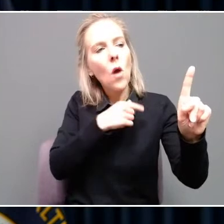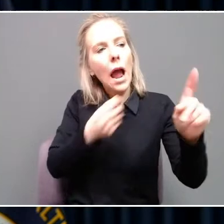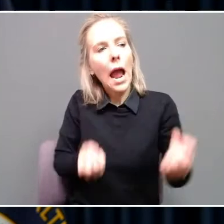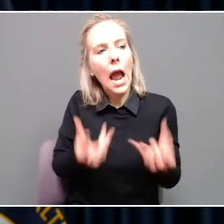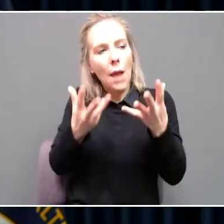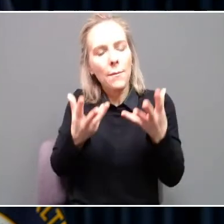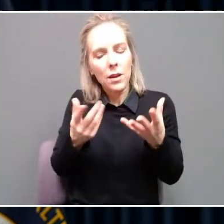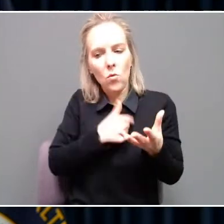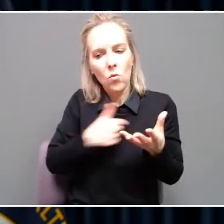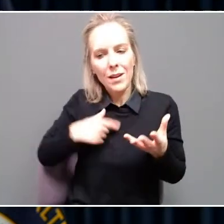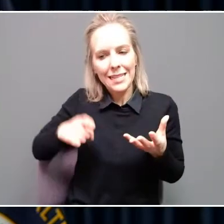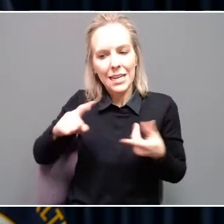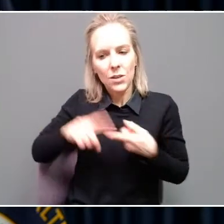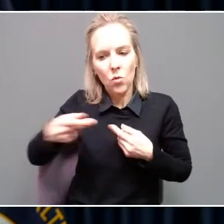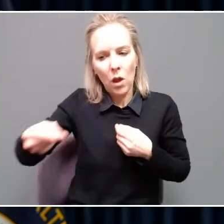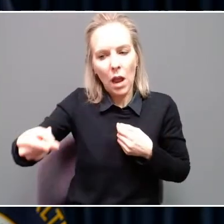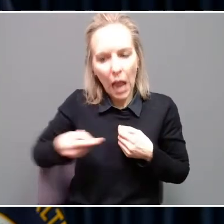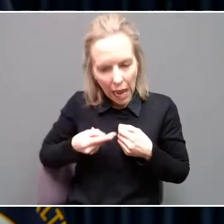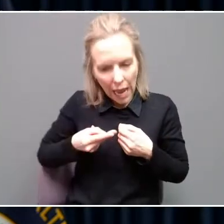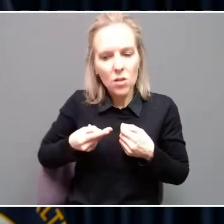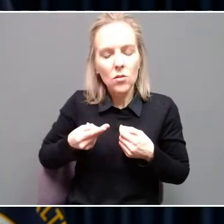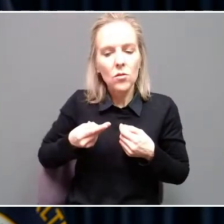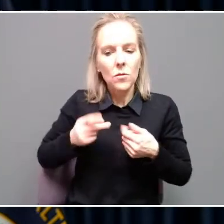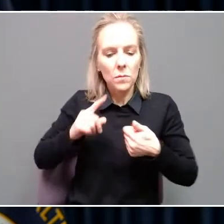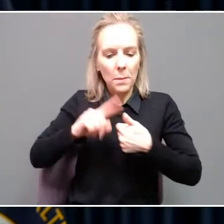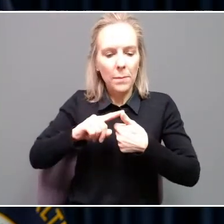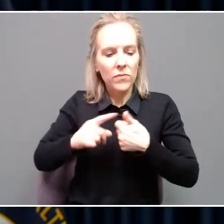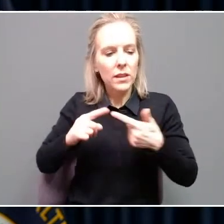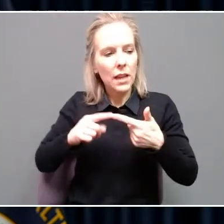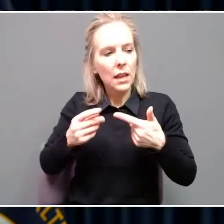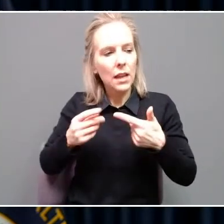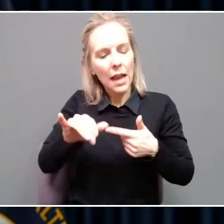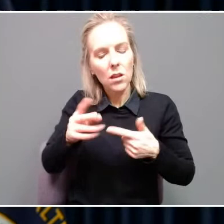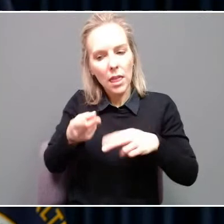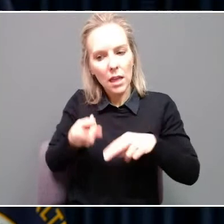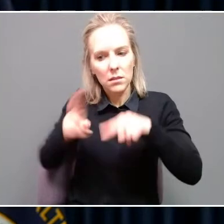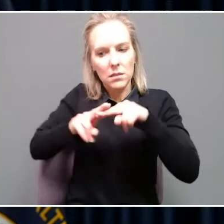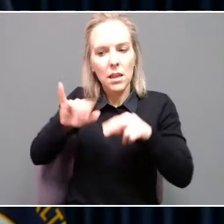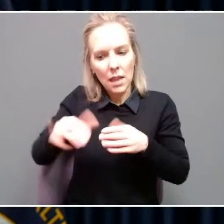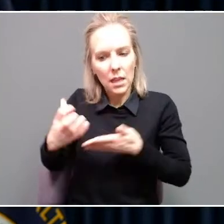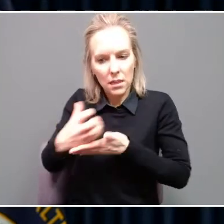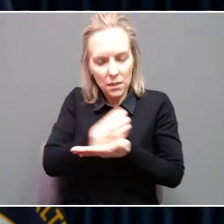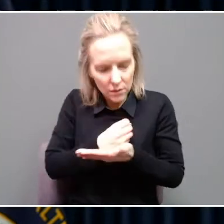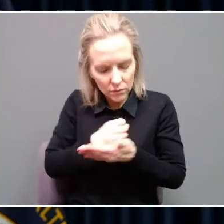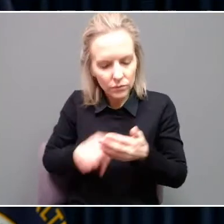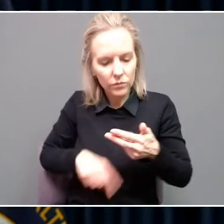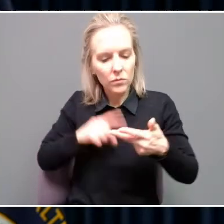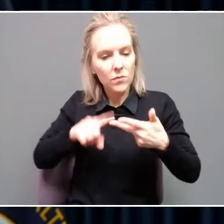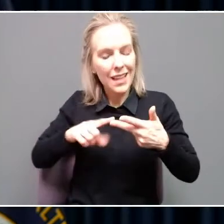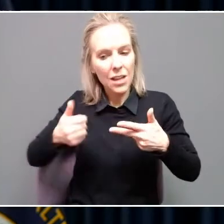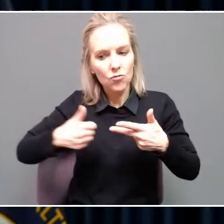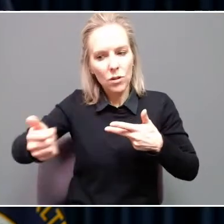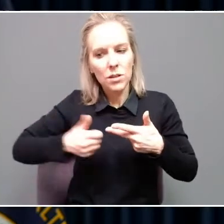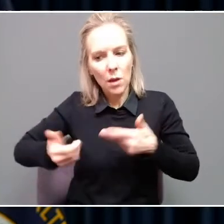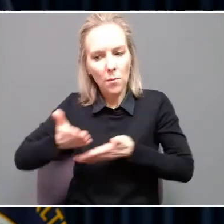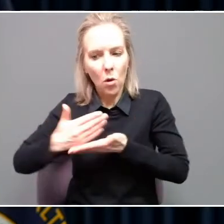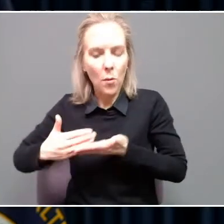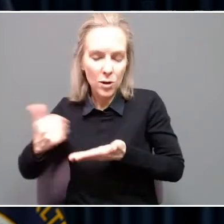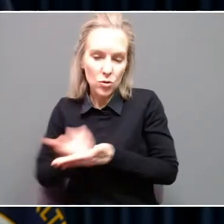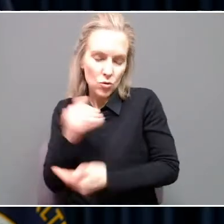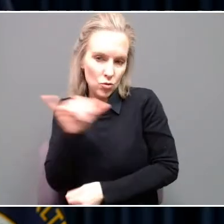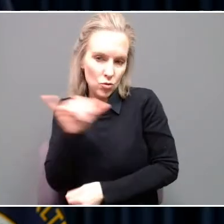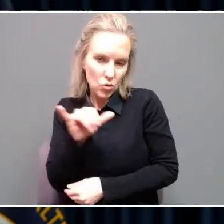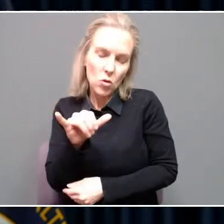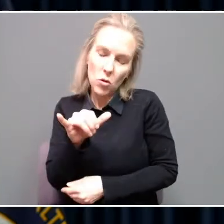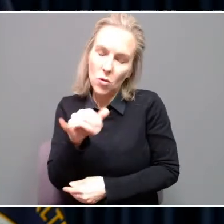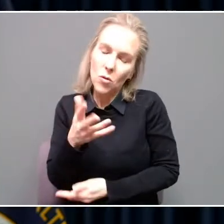higher salary, as well as the upgrades. The transportation division is also new. So it's going to be significant. It will be in the tens